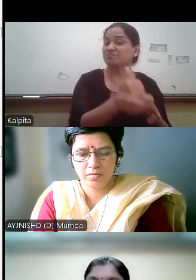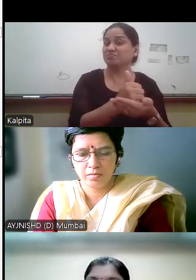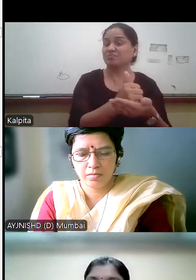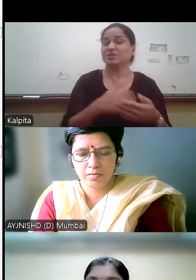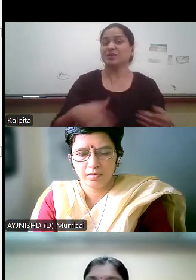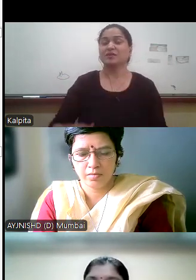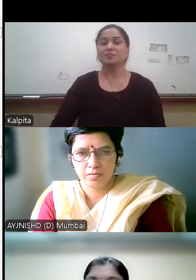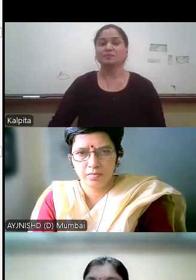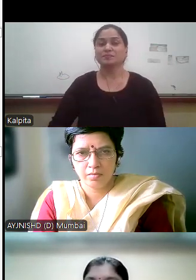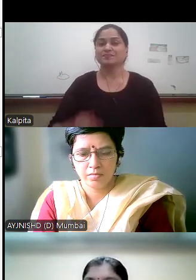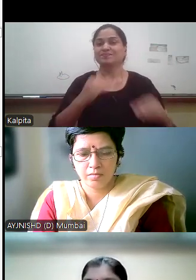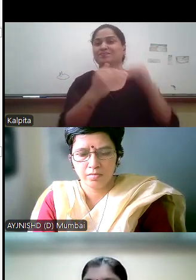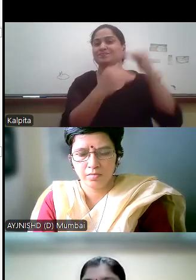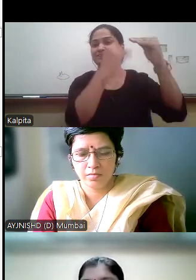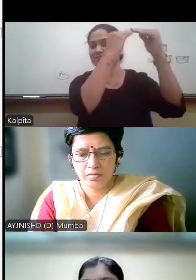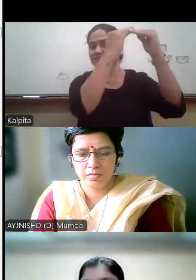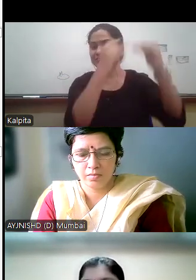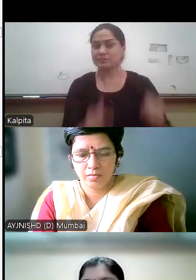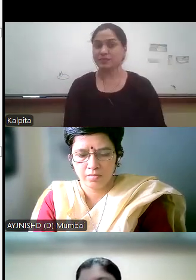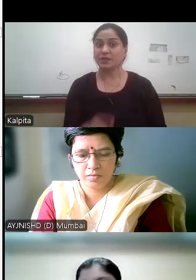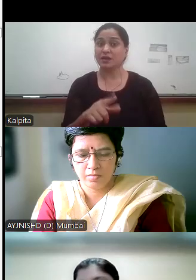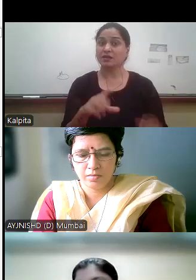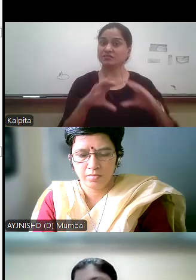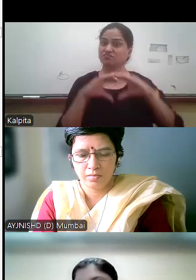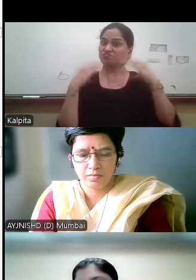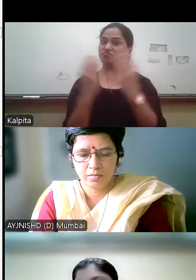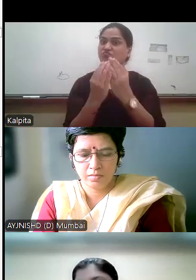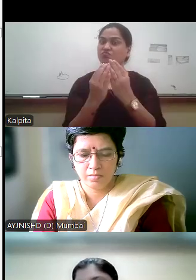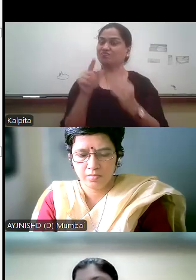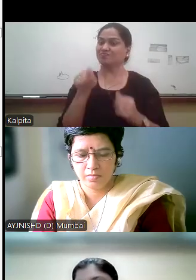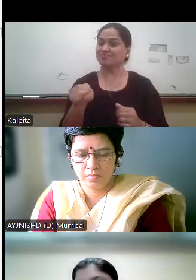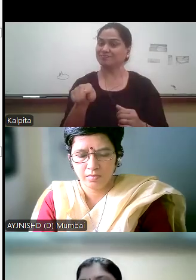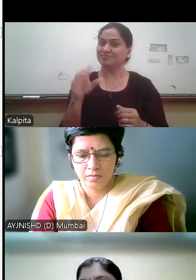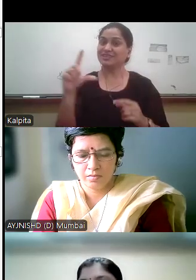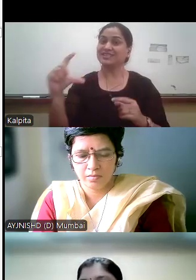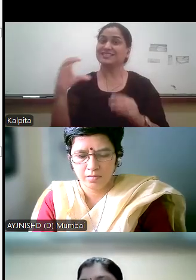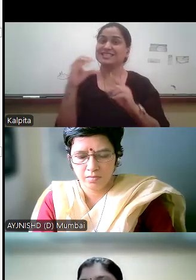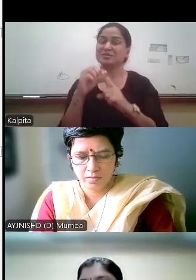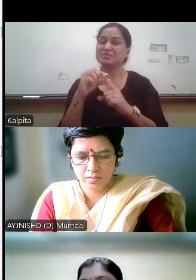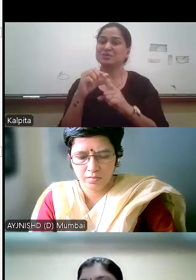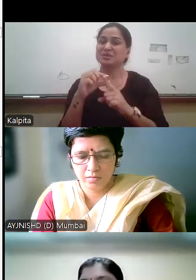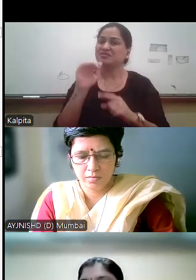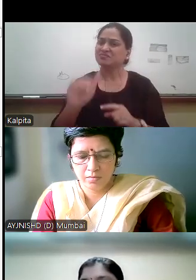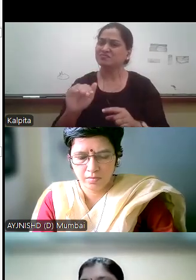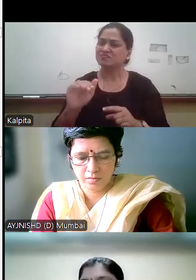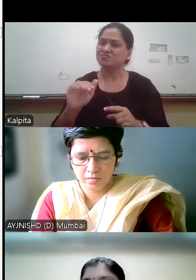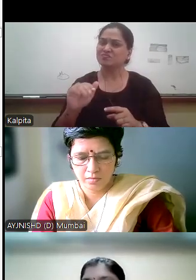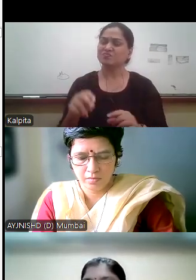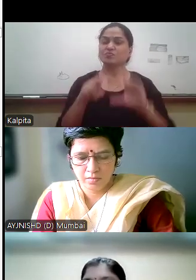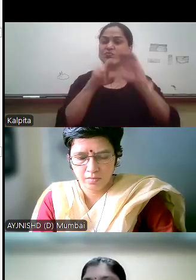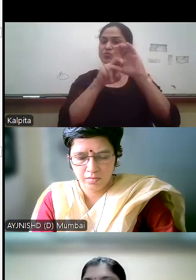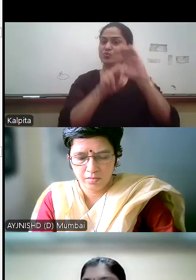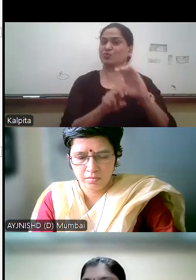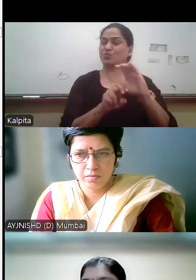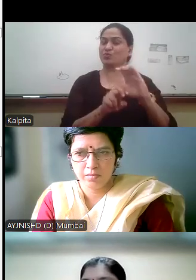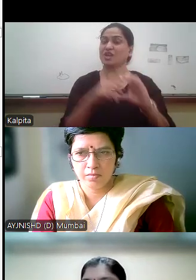Then positioning in the classroom is important. So if it's a cerebral palsy child, he will need a proper adaptive CP chair to sit